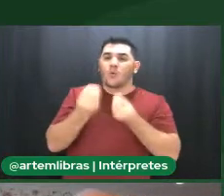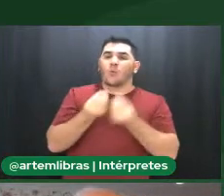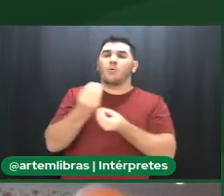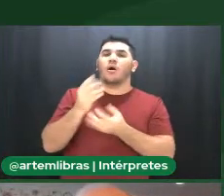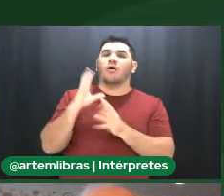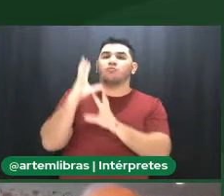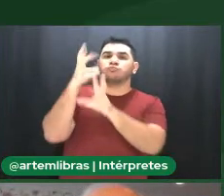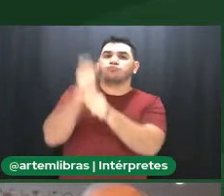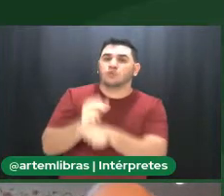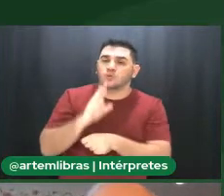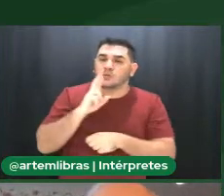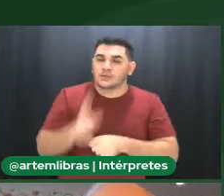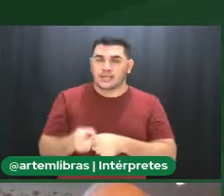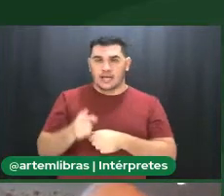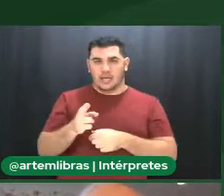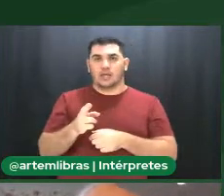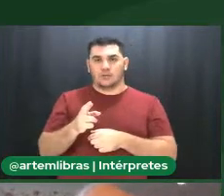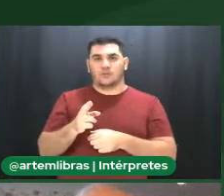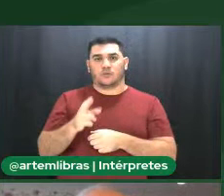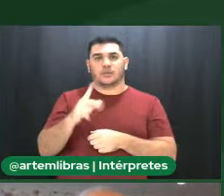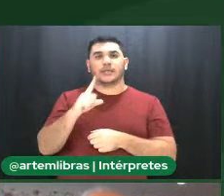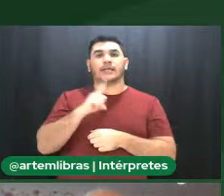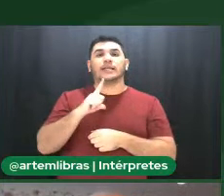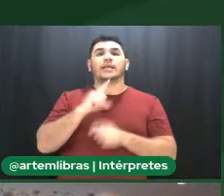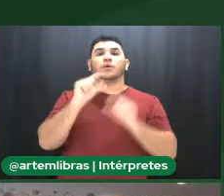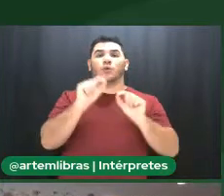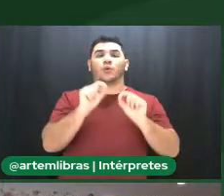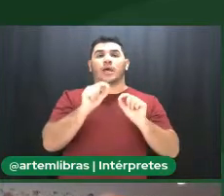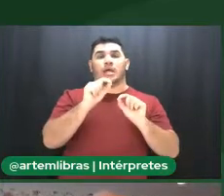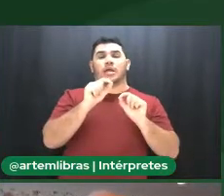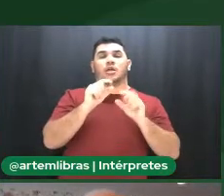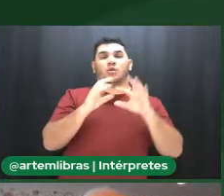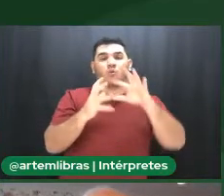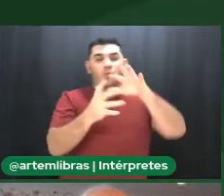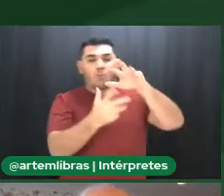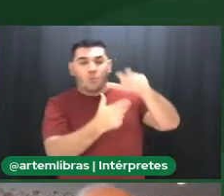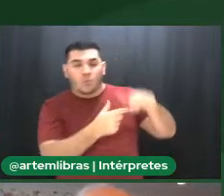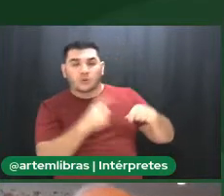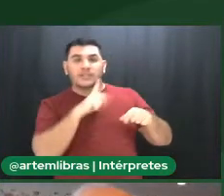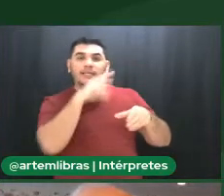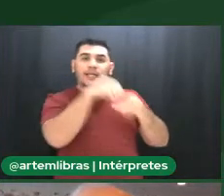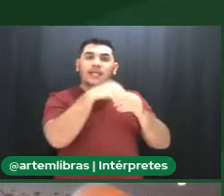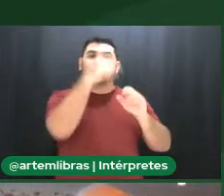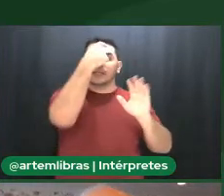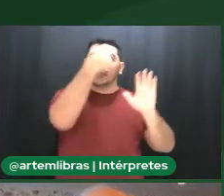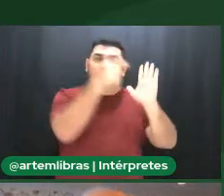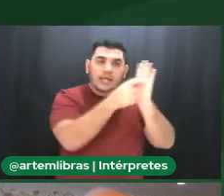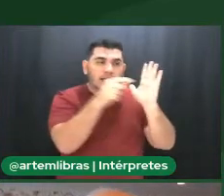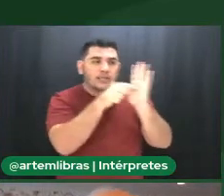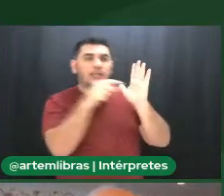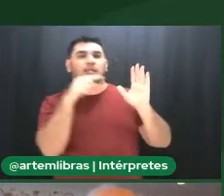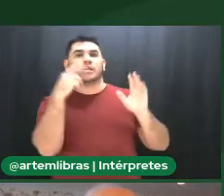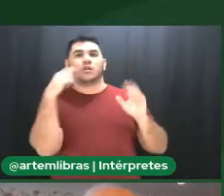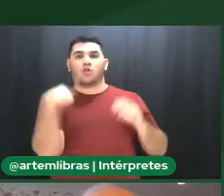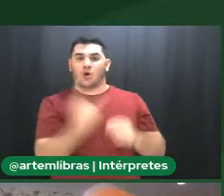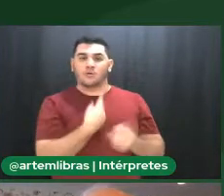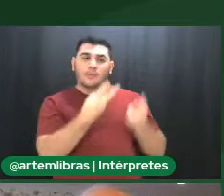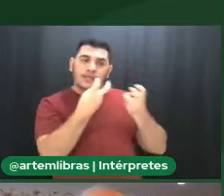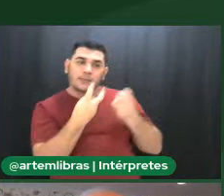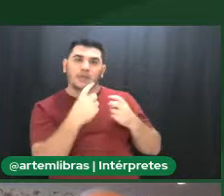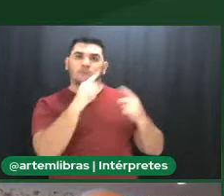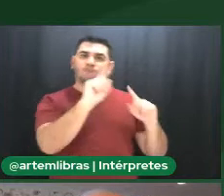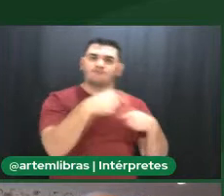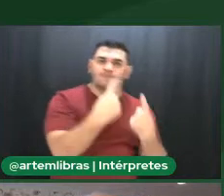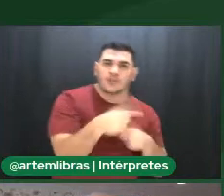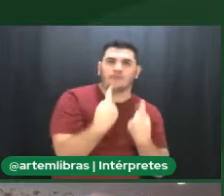In the last decade, artificial intelligence researchers have made many important breakthroughs and improved machine